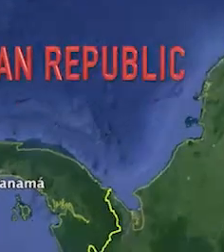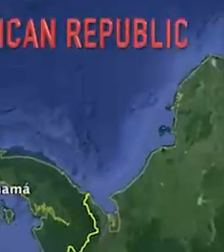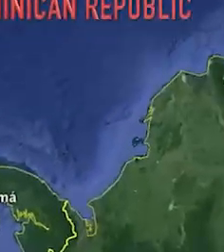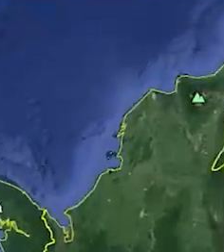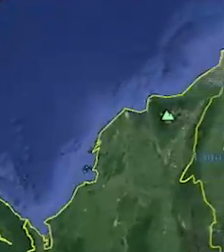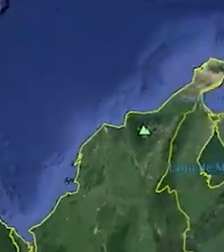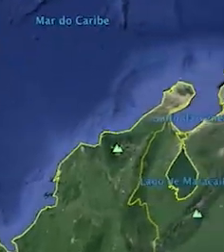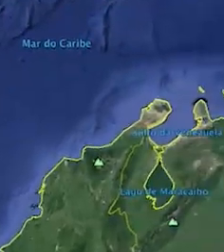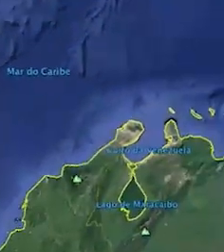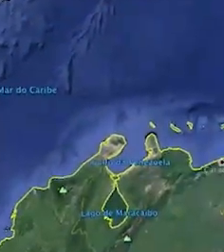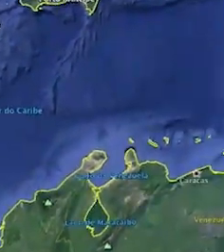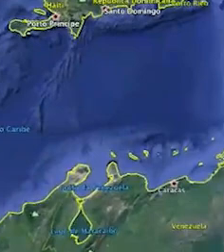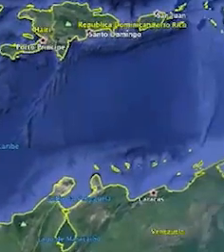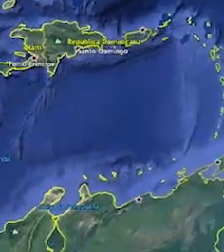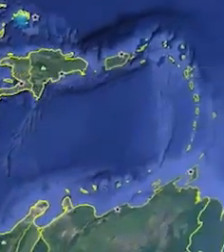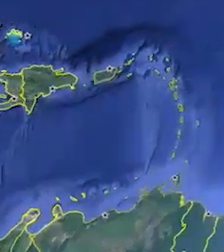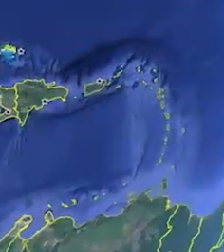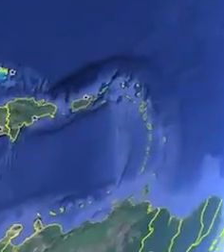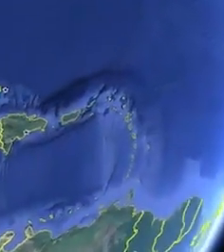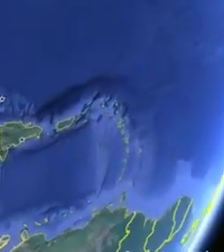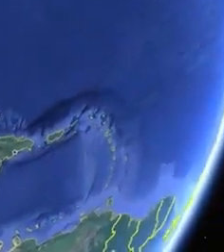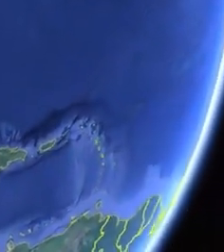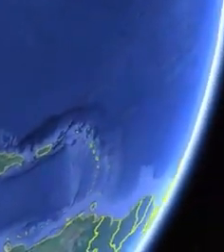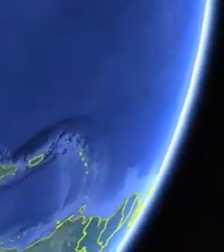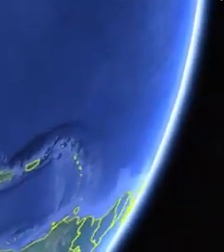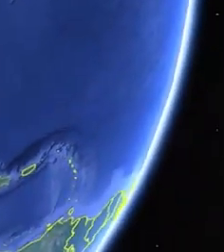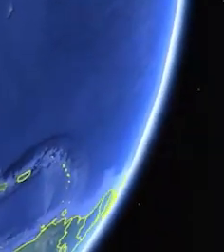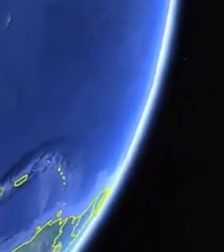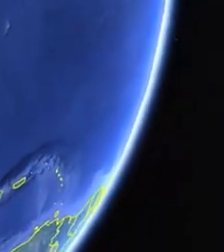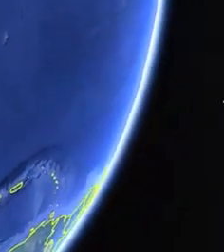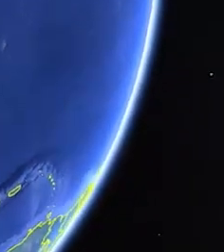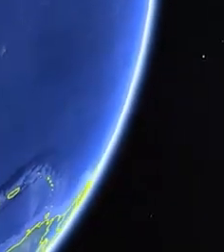same body, in the same spirit.